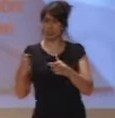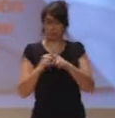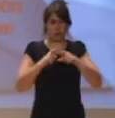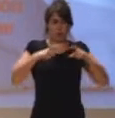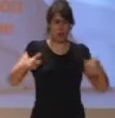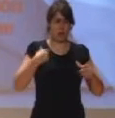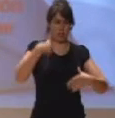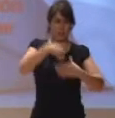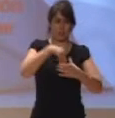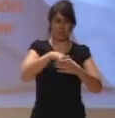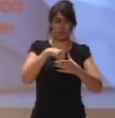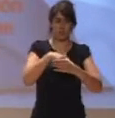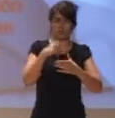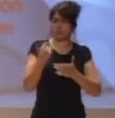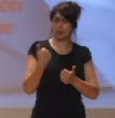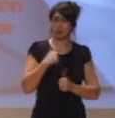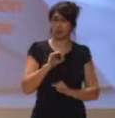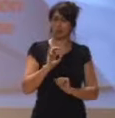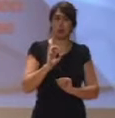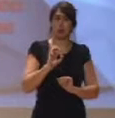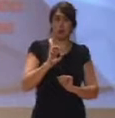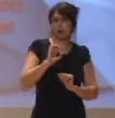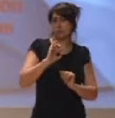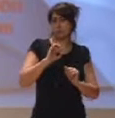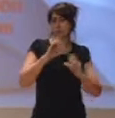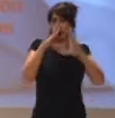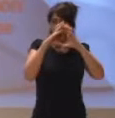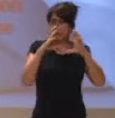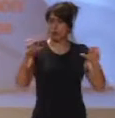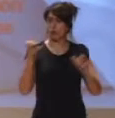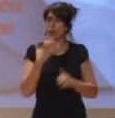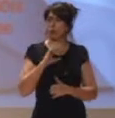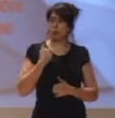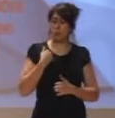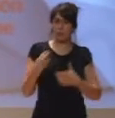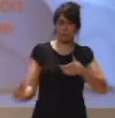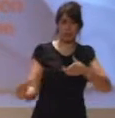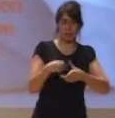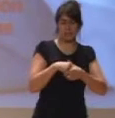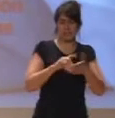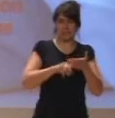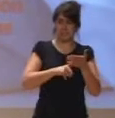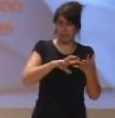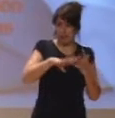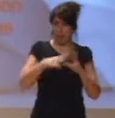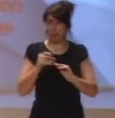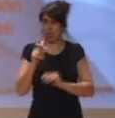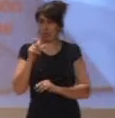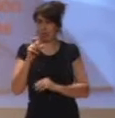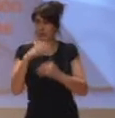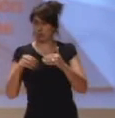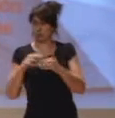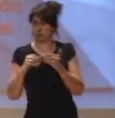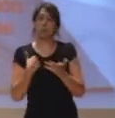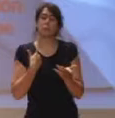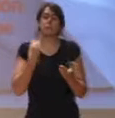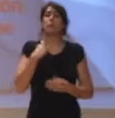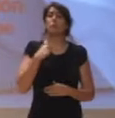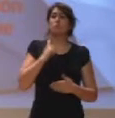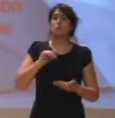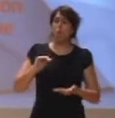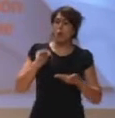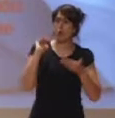large stakeholders in the cloud incorporate this idea of having a user